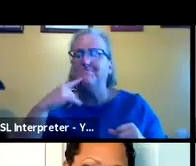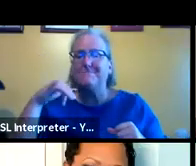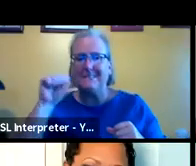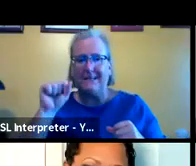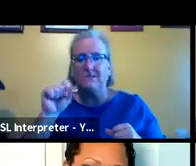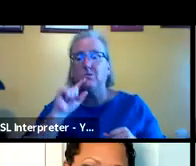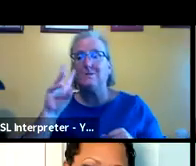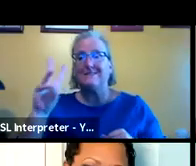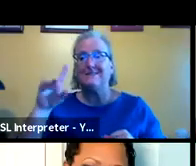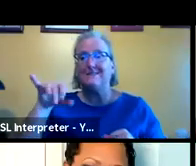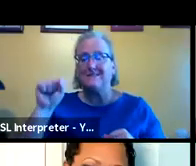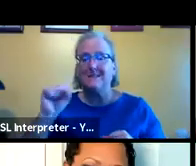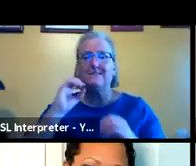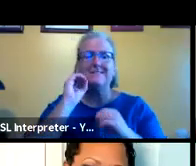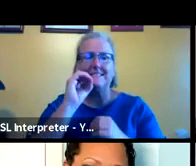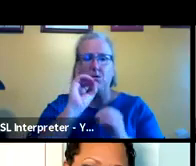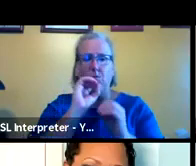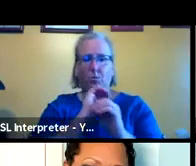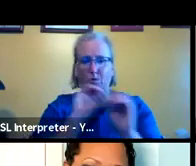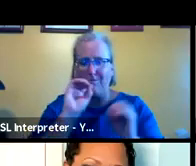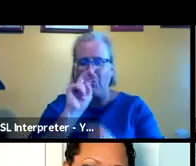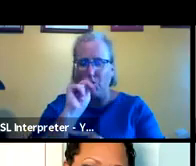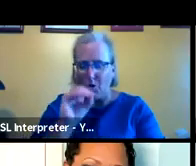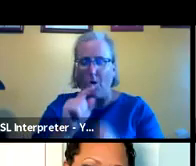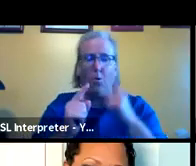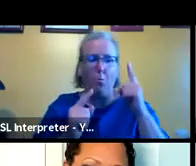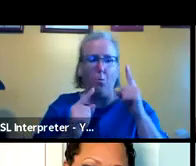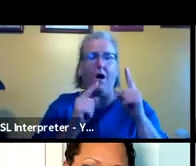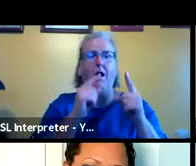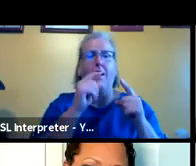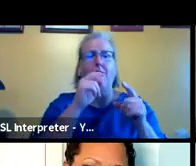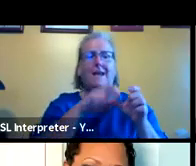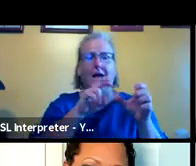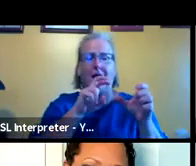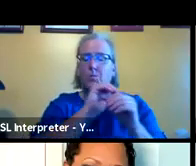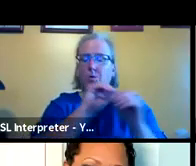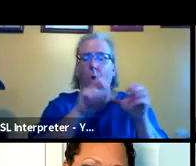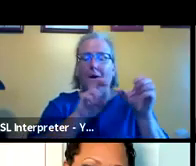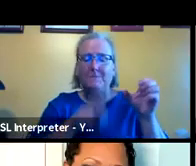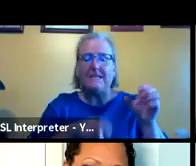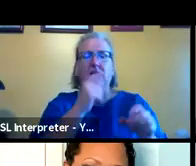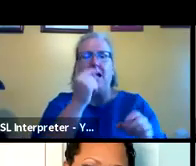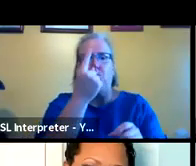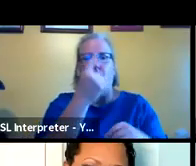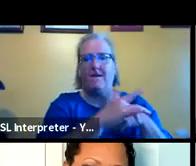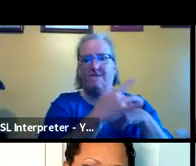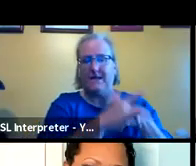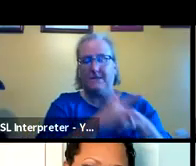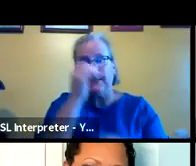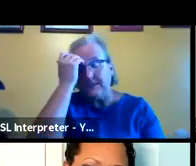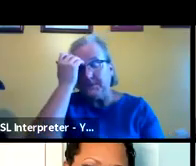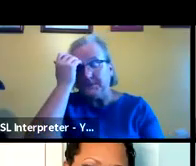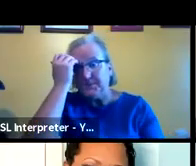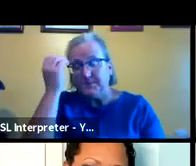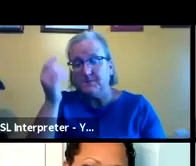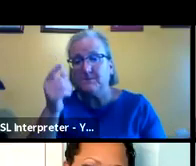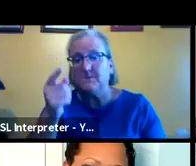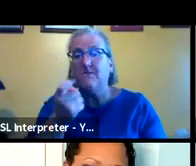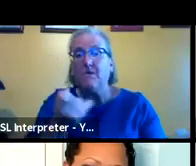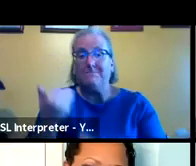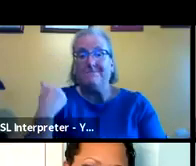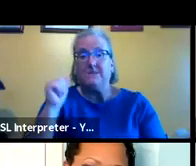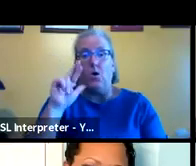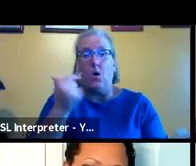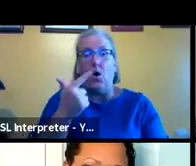6 yes, 0 no's, 0 abstentions, and 1 vacancy. Next is approval of executive session minutes from August